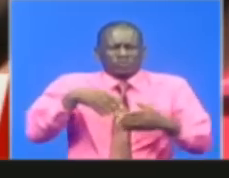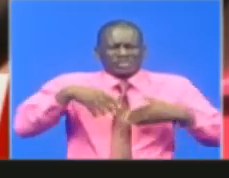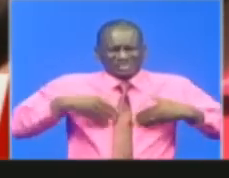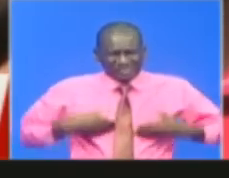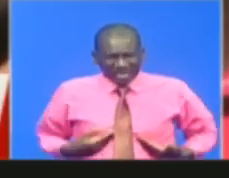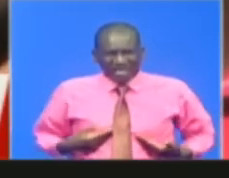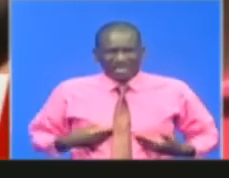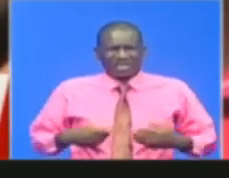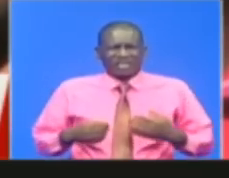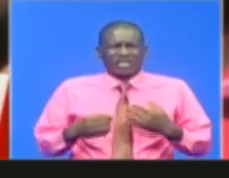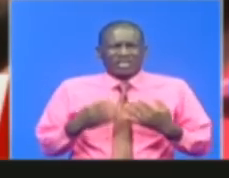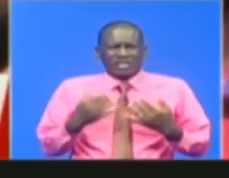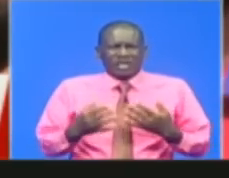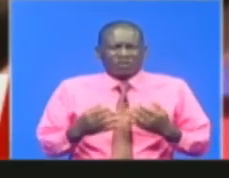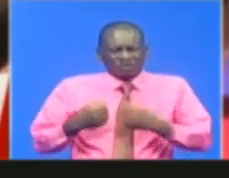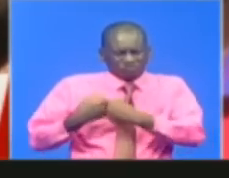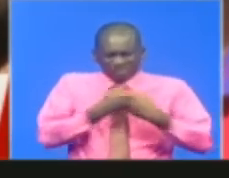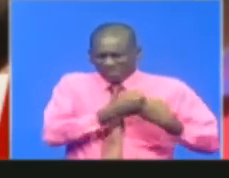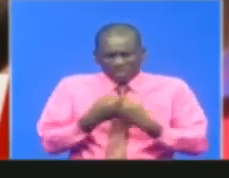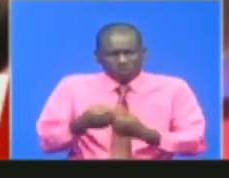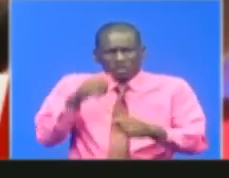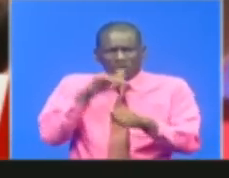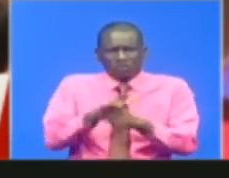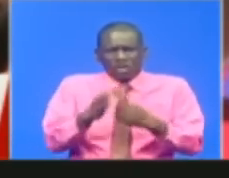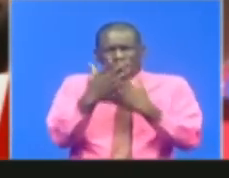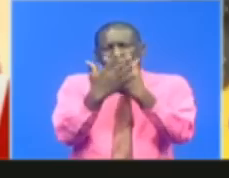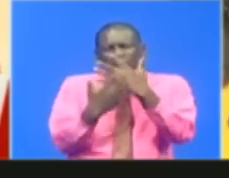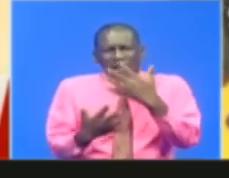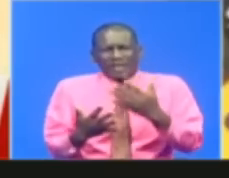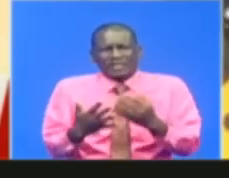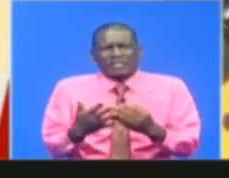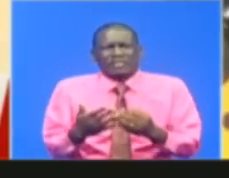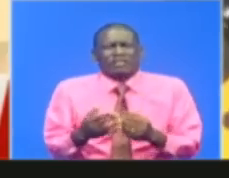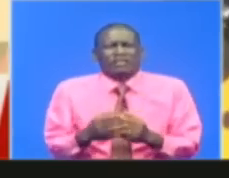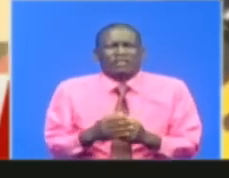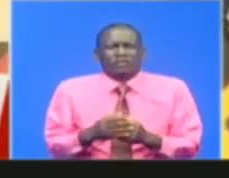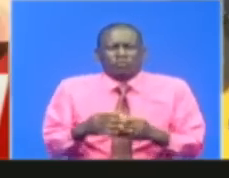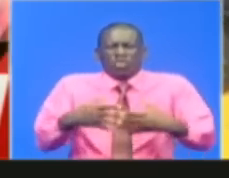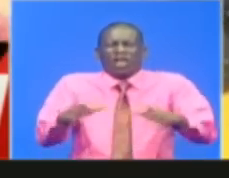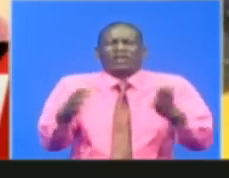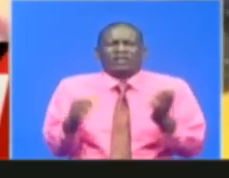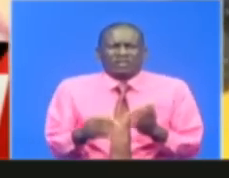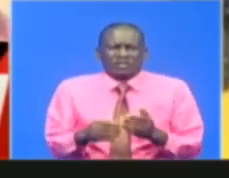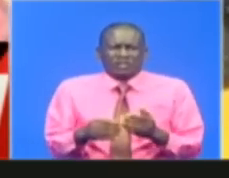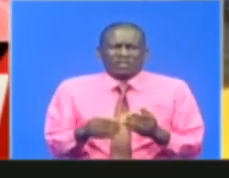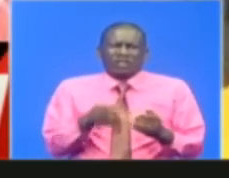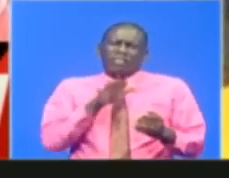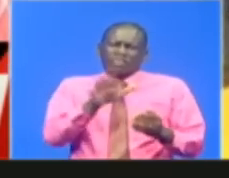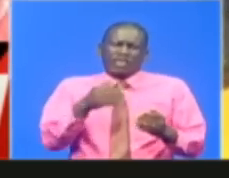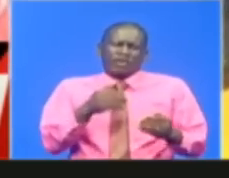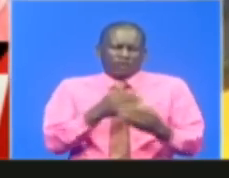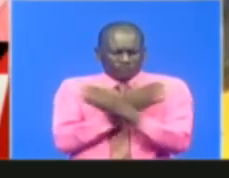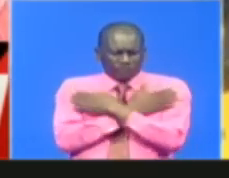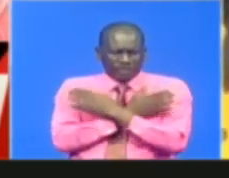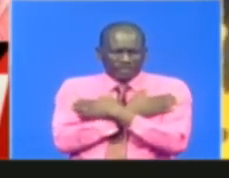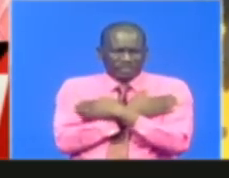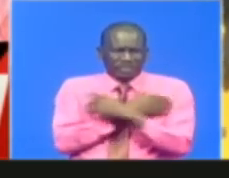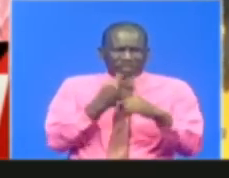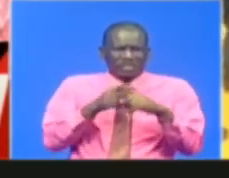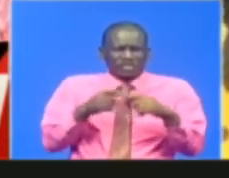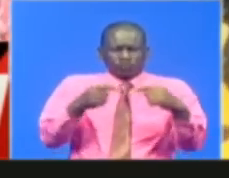kukosa damu na struggle akakosa damu akakuwa unconscious. They were in a relationship but then